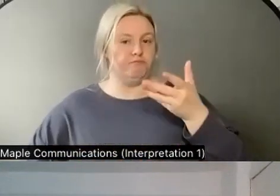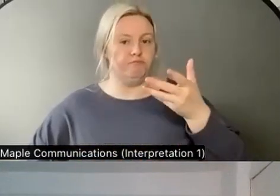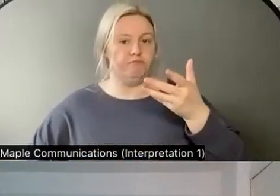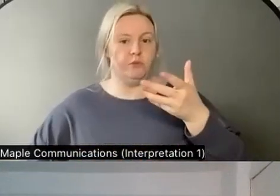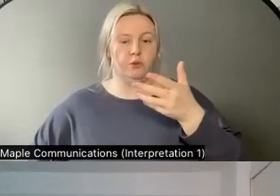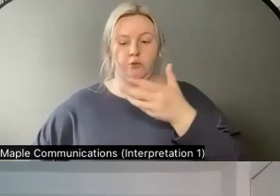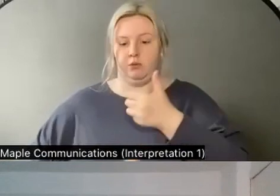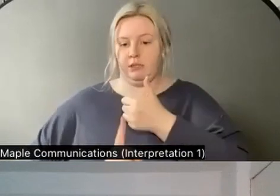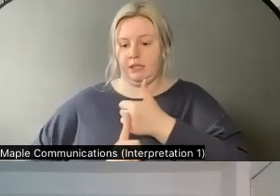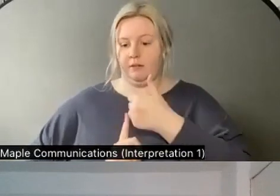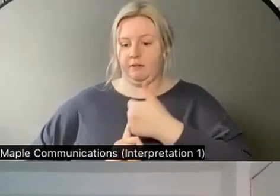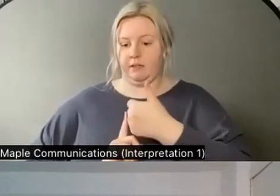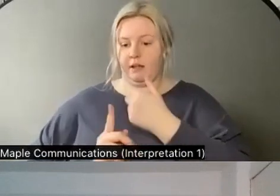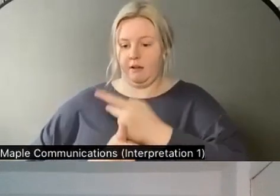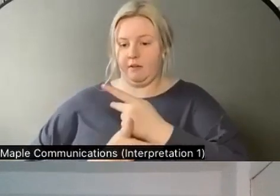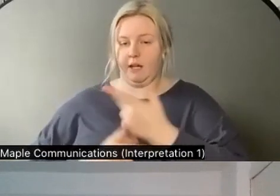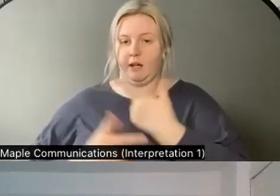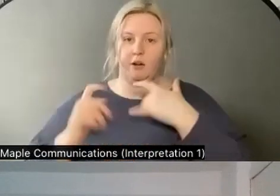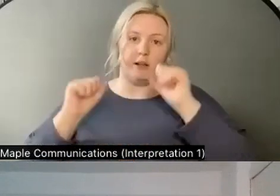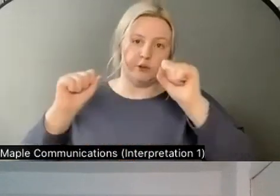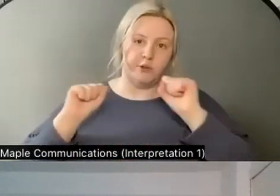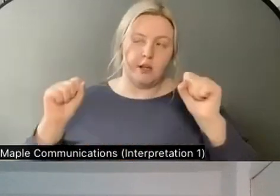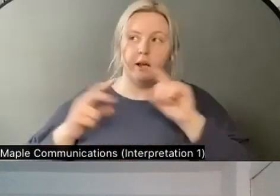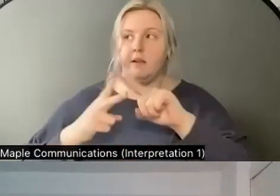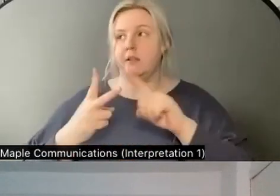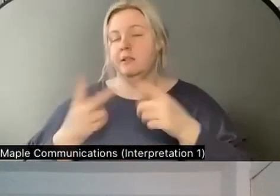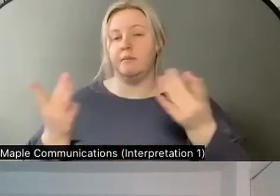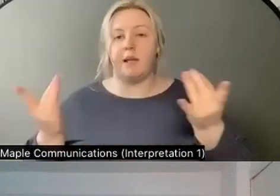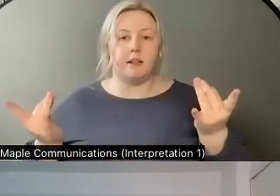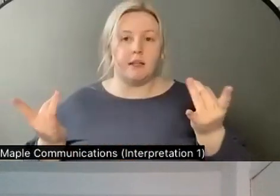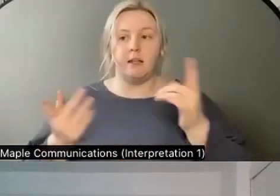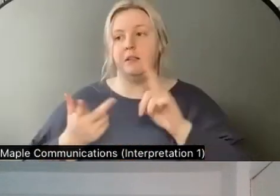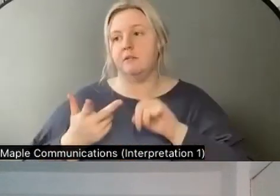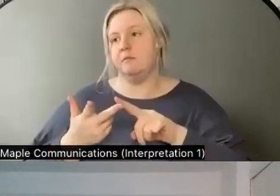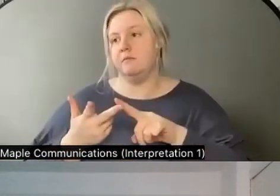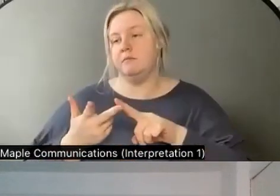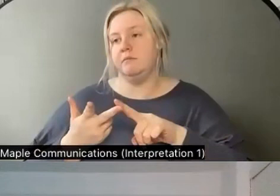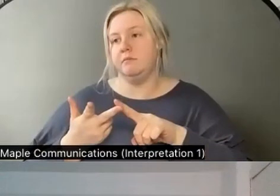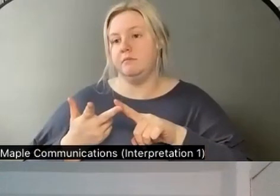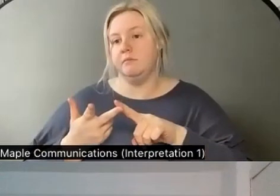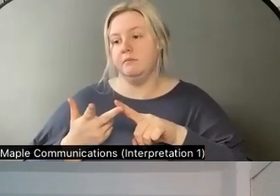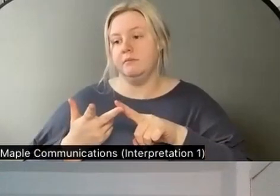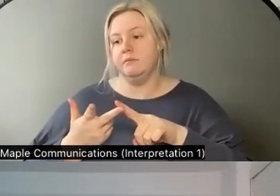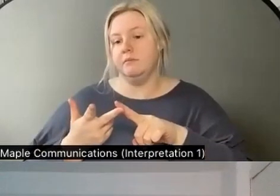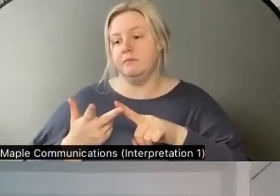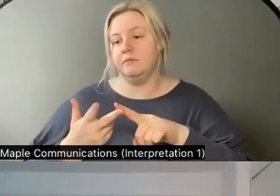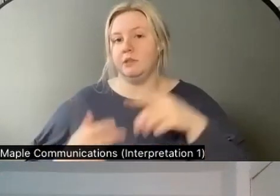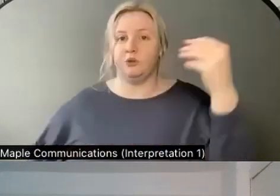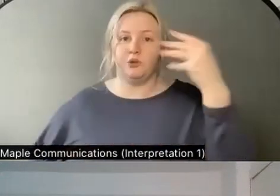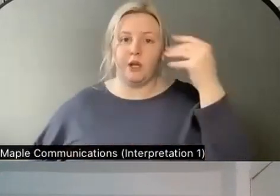self-care, go to the gym and exercise, meditate, you know, make sure you take a shower every